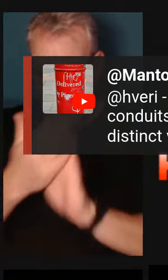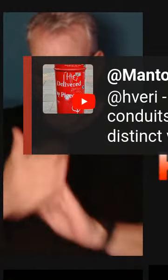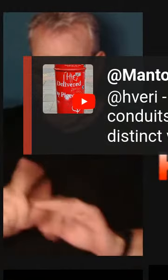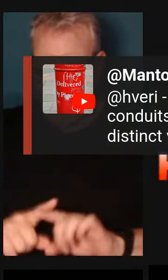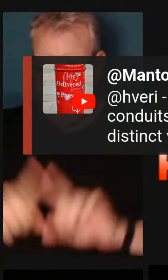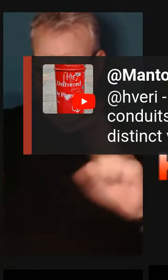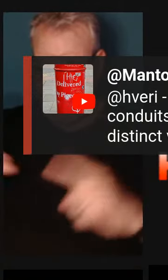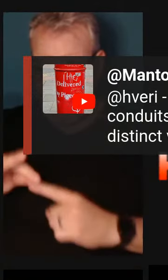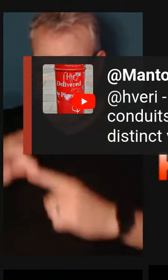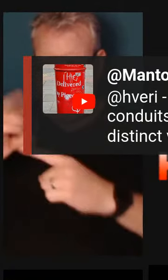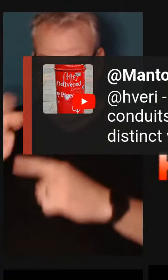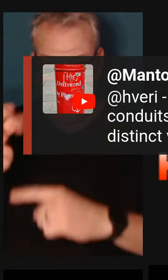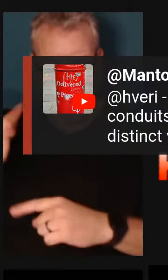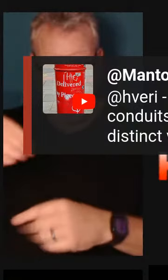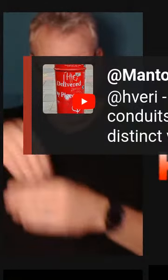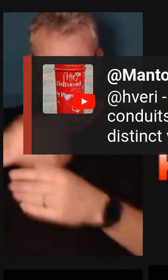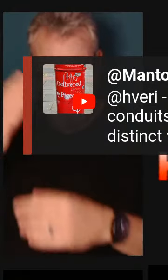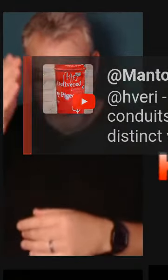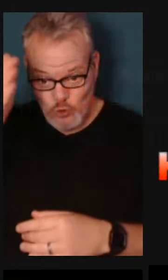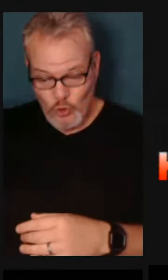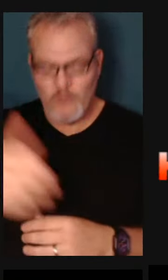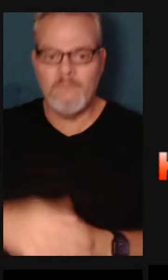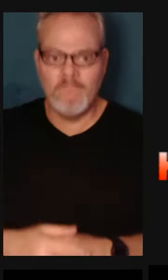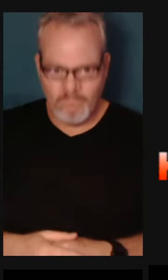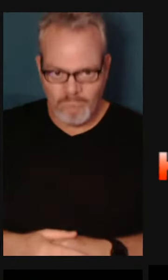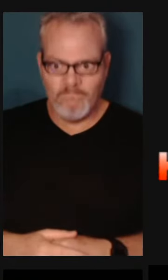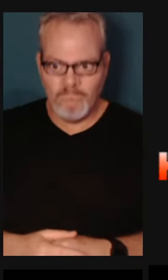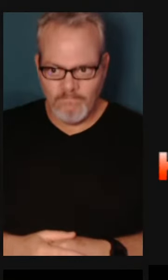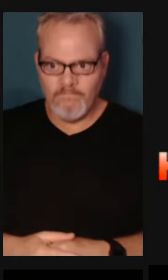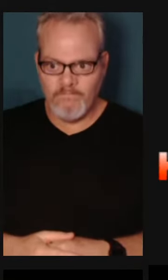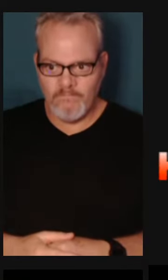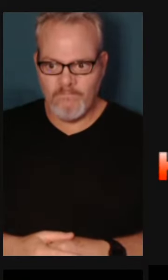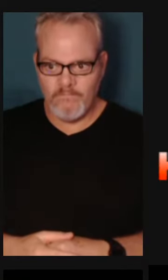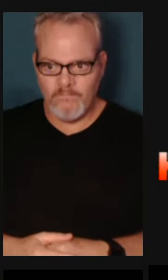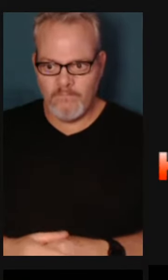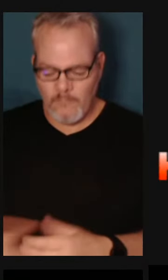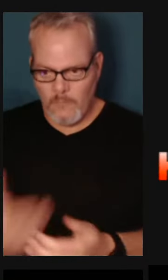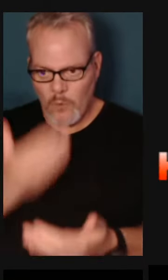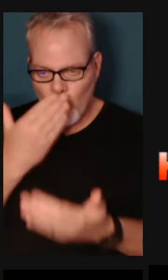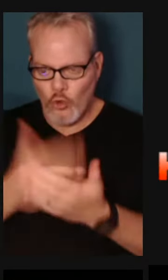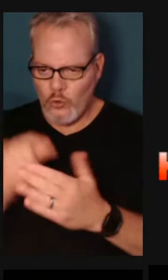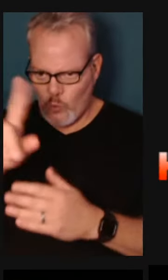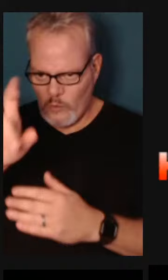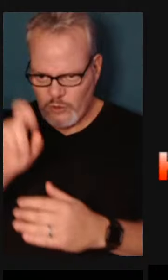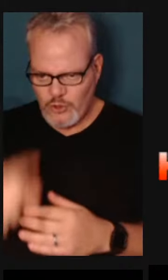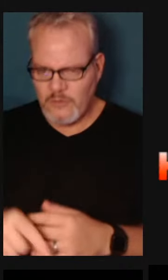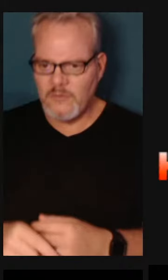Yeah, it's a good question. Here, put that back on the screen. So all those different holes we see at the surface.